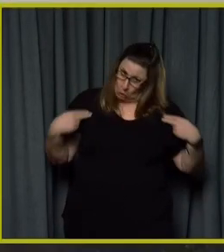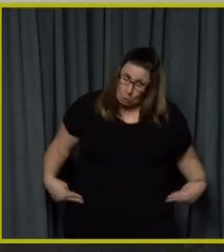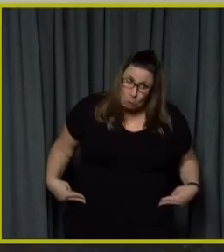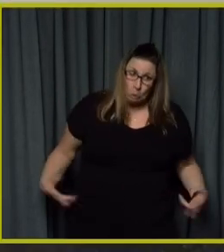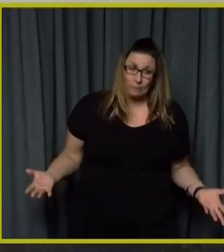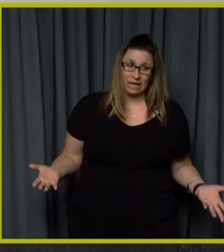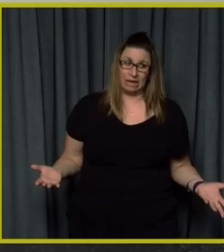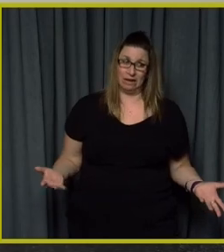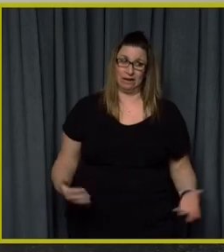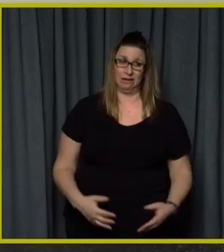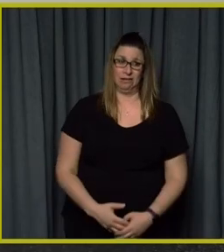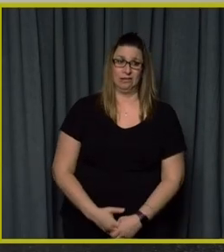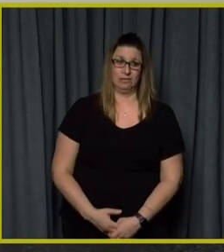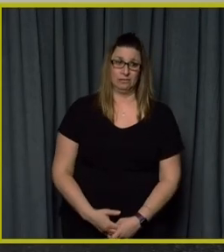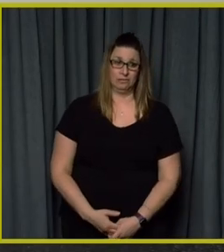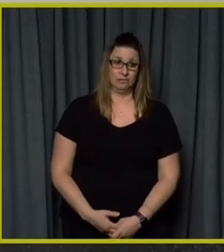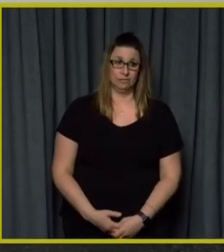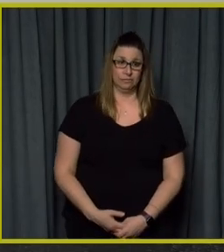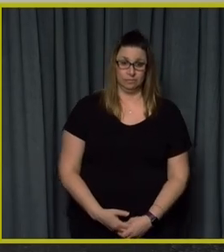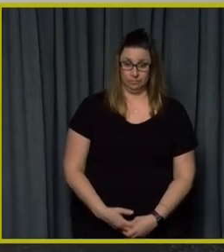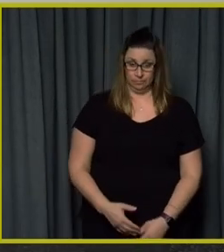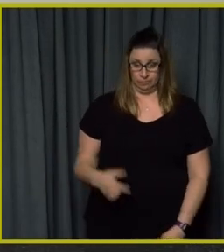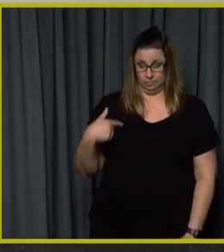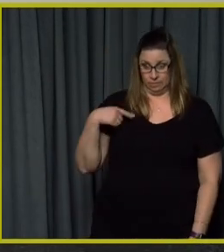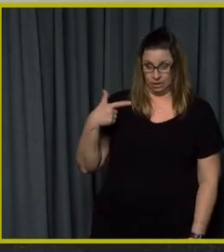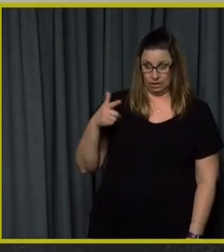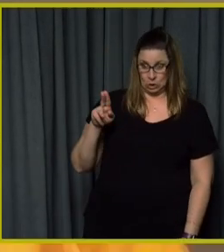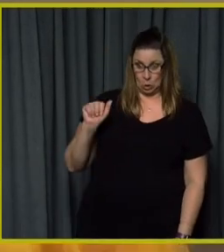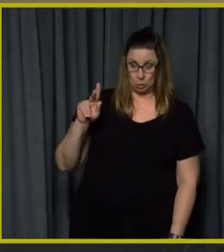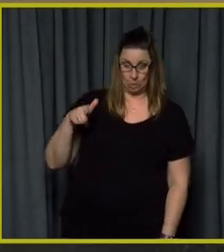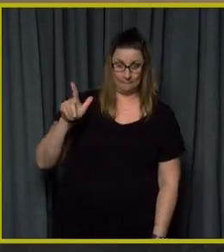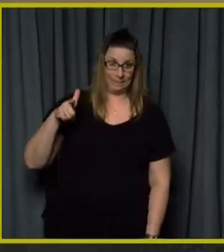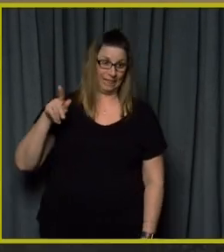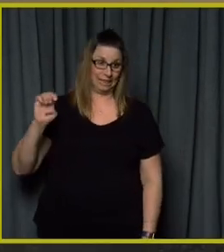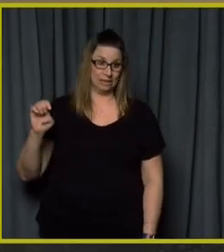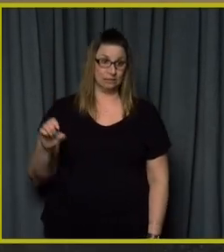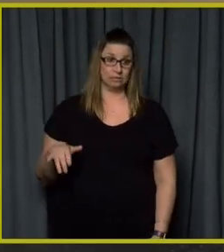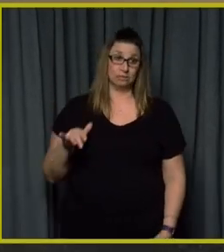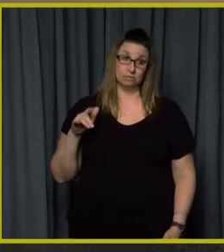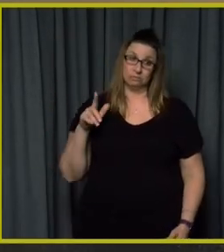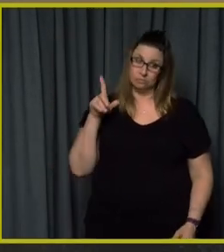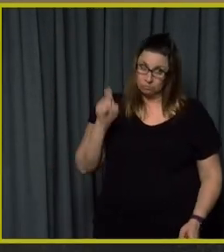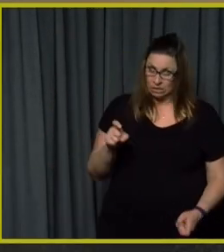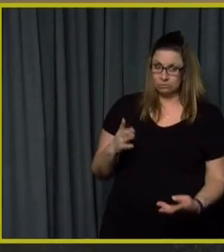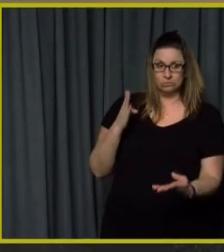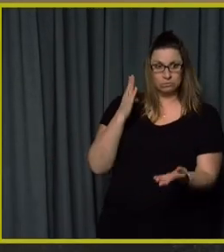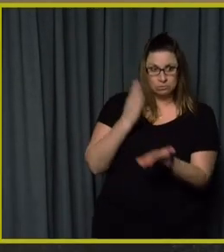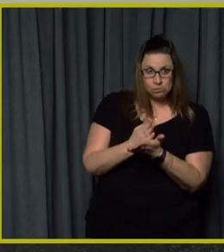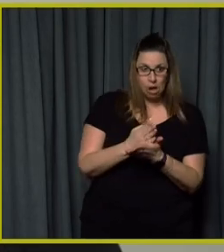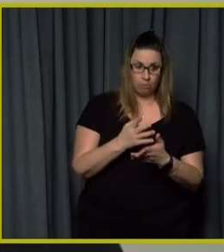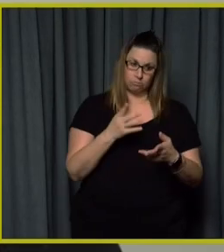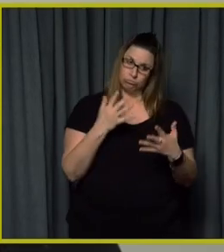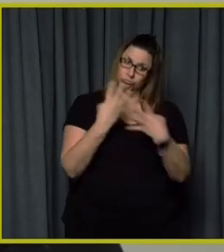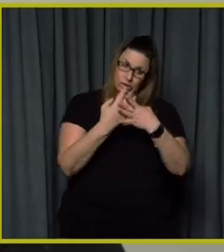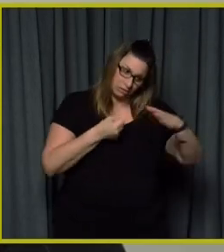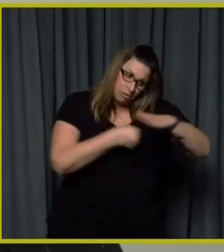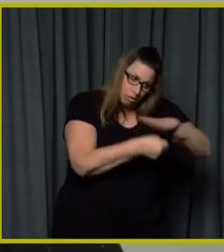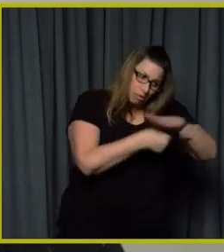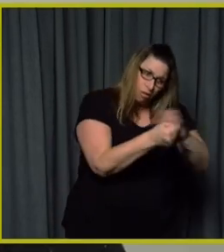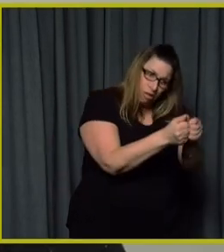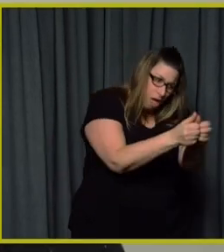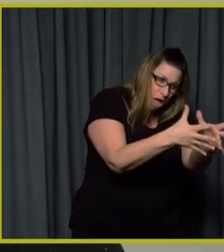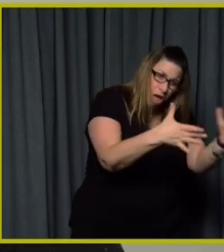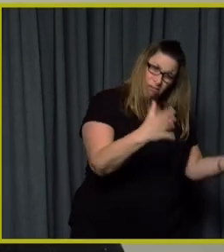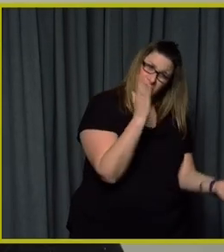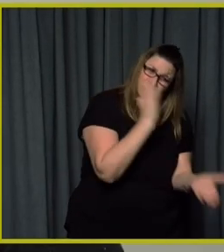This is why we demand an end to mass incarceration. Voting rights for those who are incarcerated. We demand